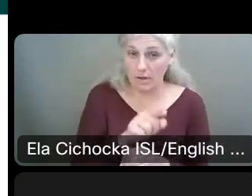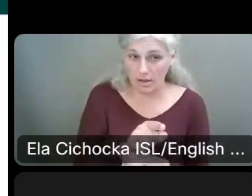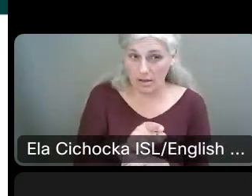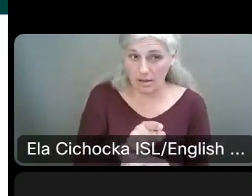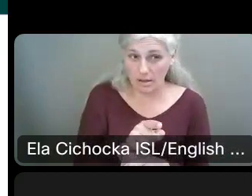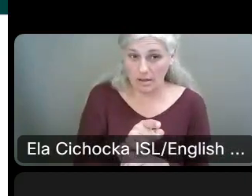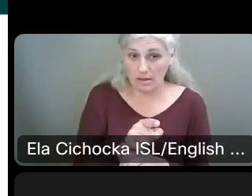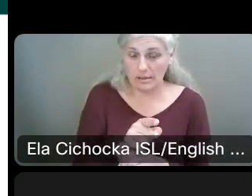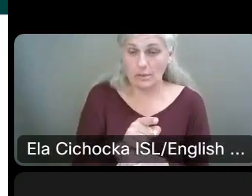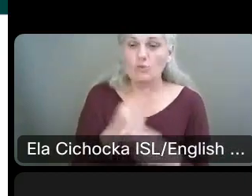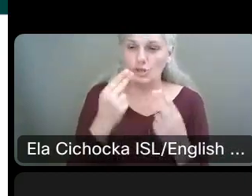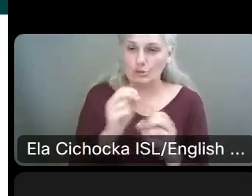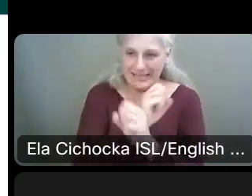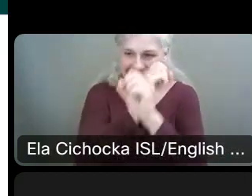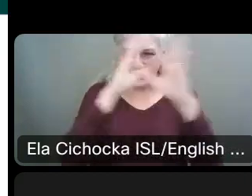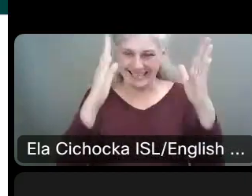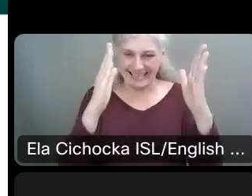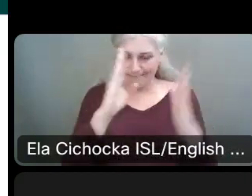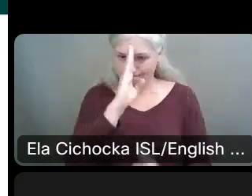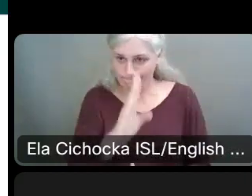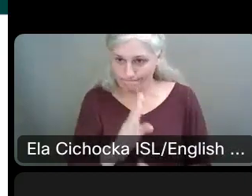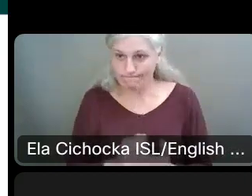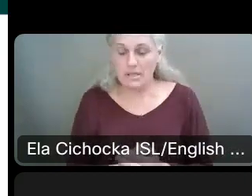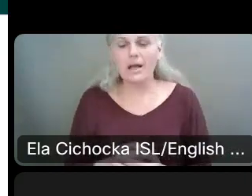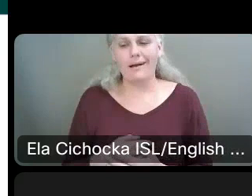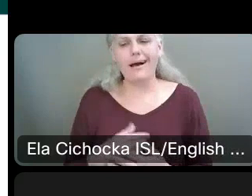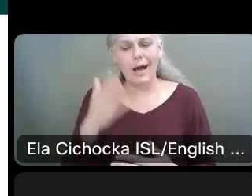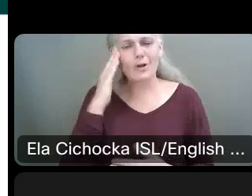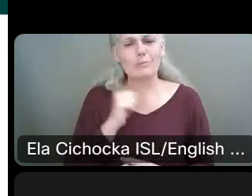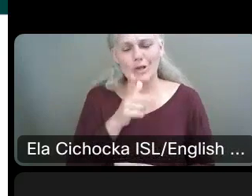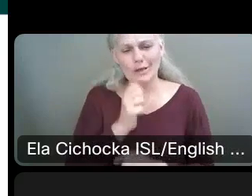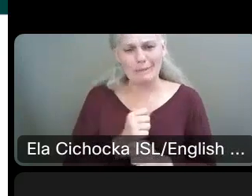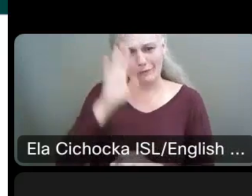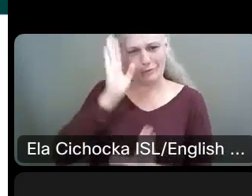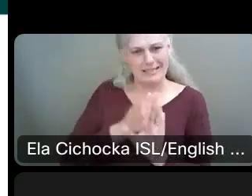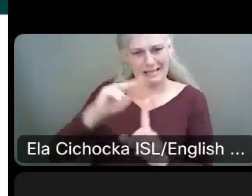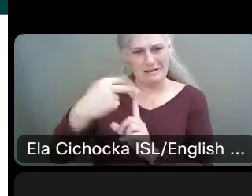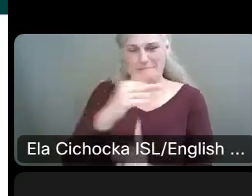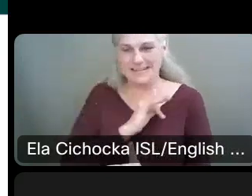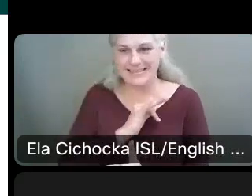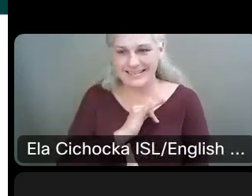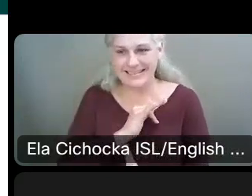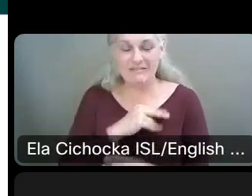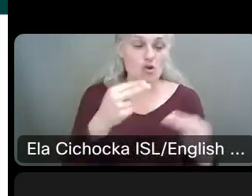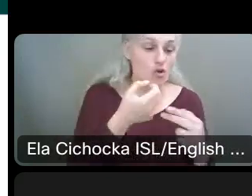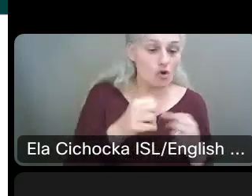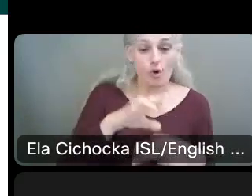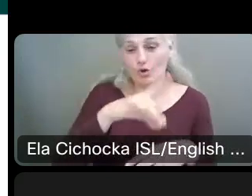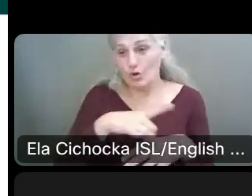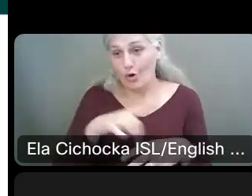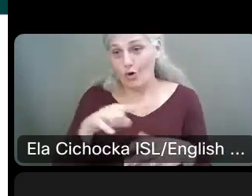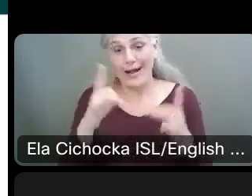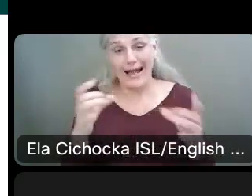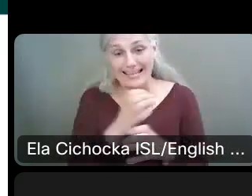about being very explicit with all of that. I'm very conscious that I'm a psychologist talking about this. I think a nurse or a doctor or